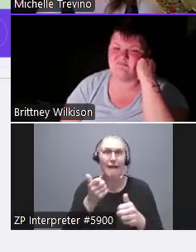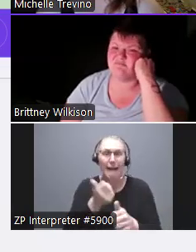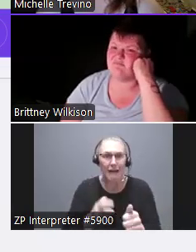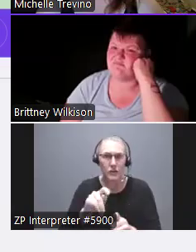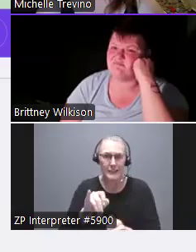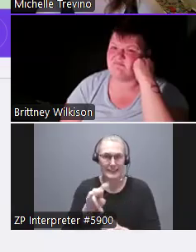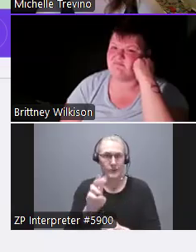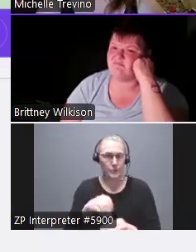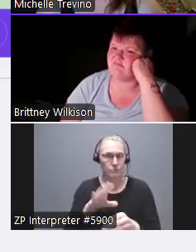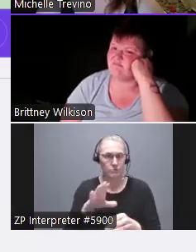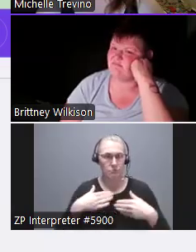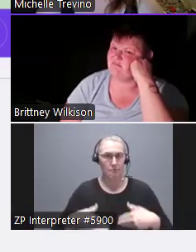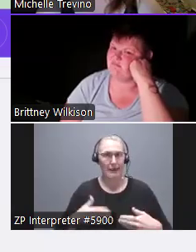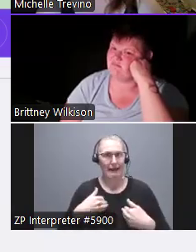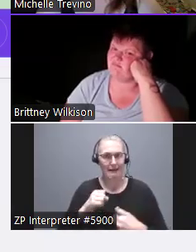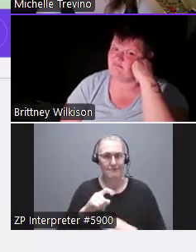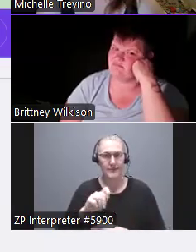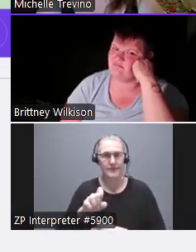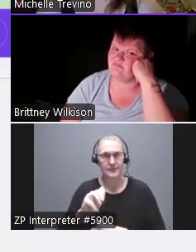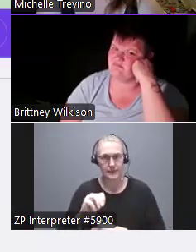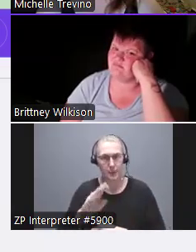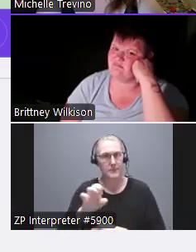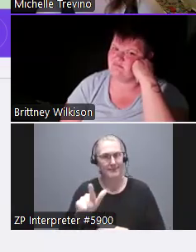the website that's on this slide, which is